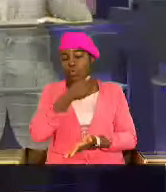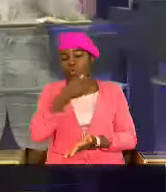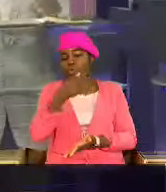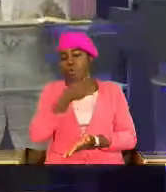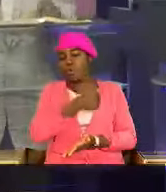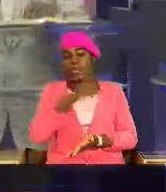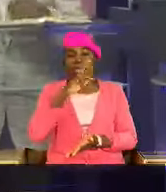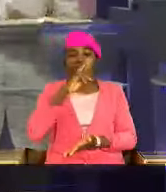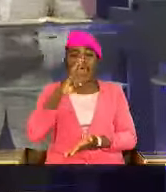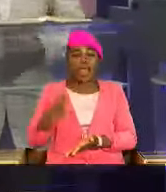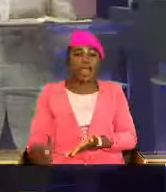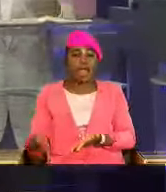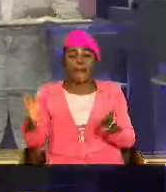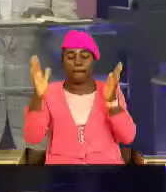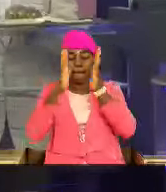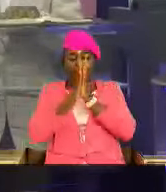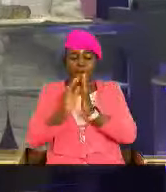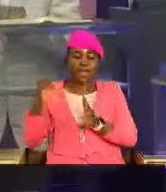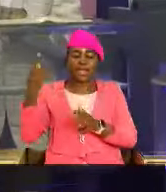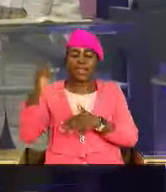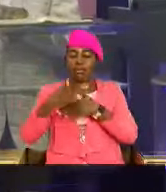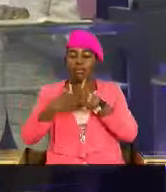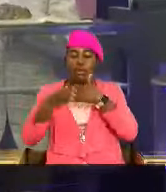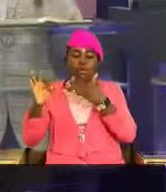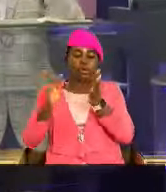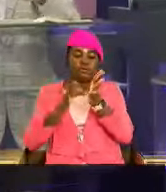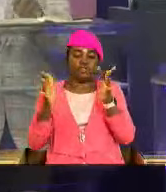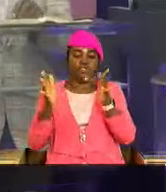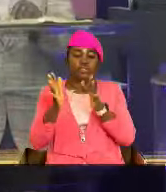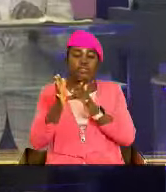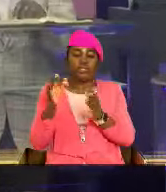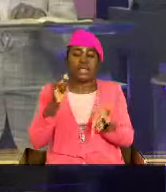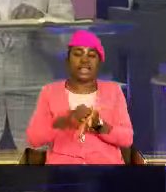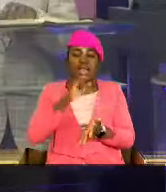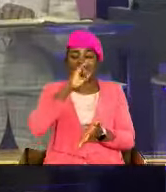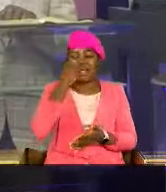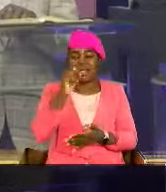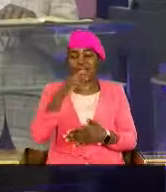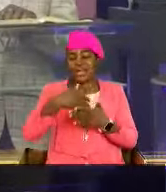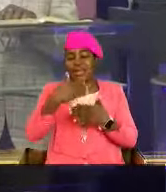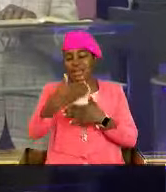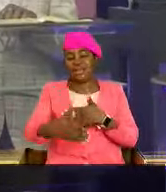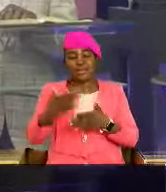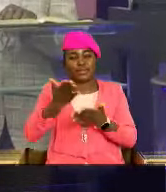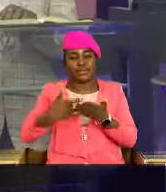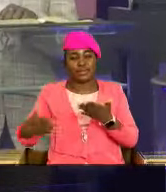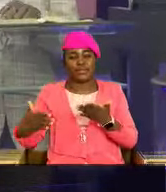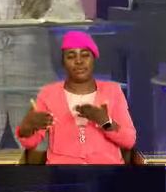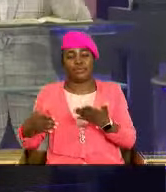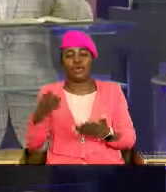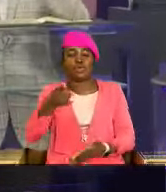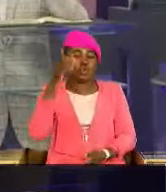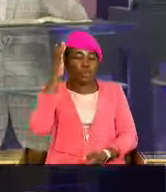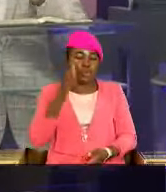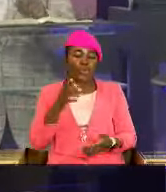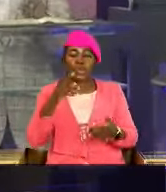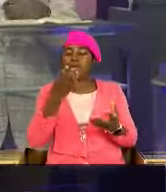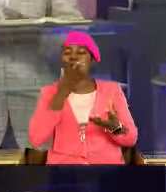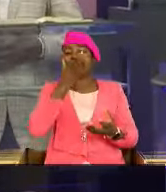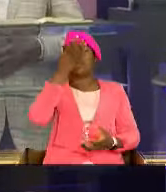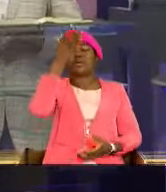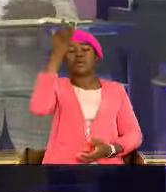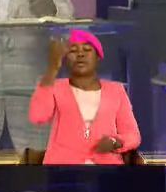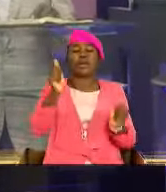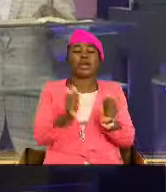of Jesus that is the next section you are going to cry with fire in your voice